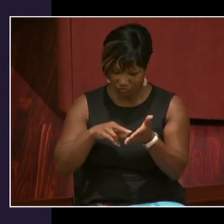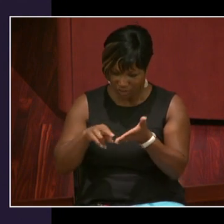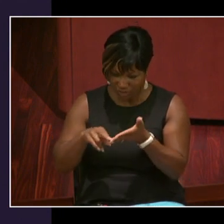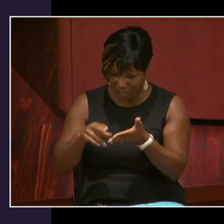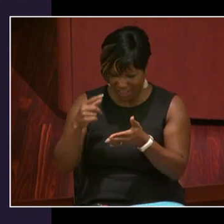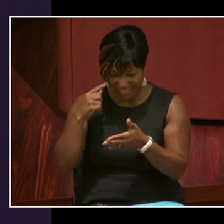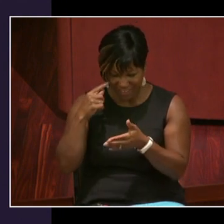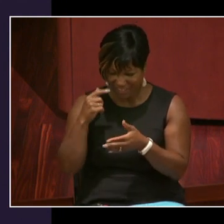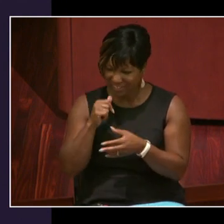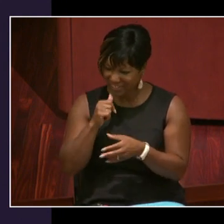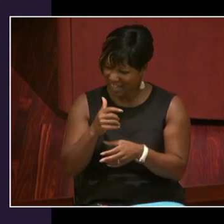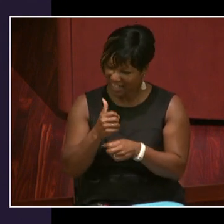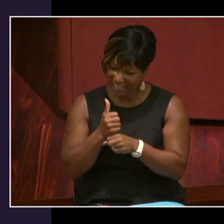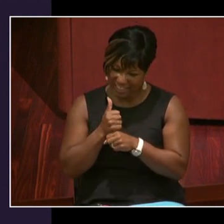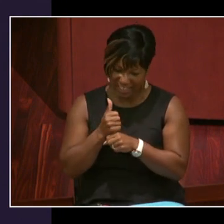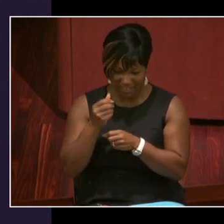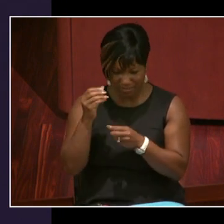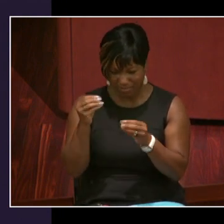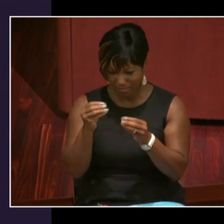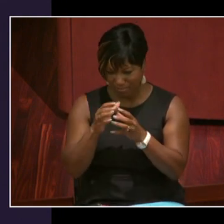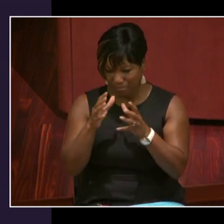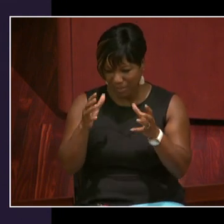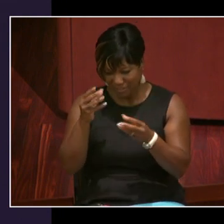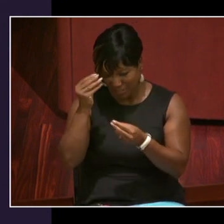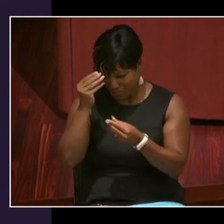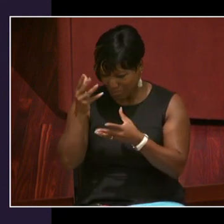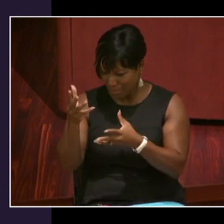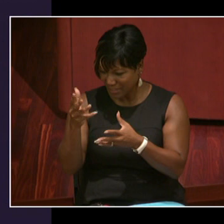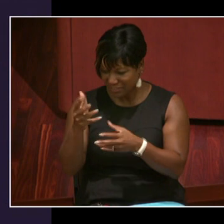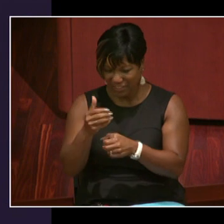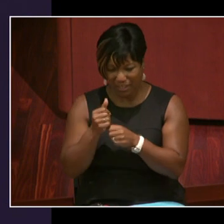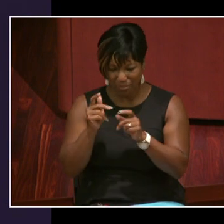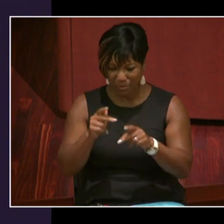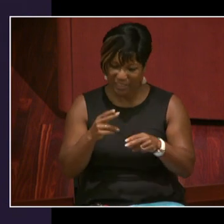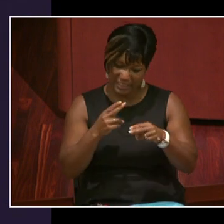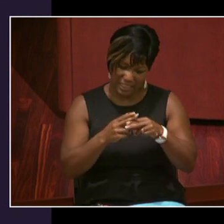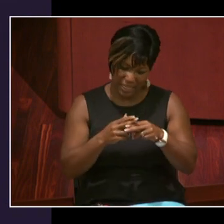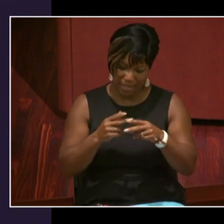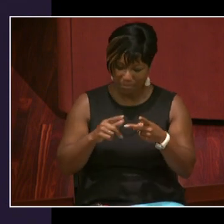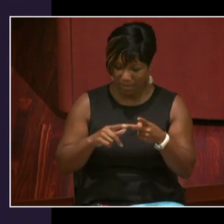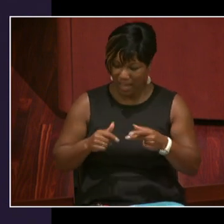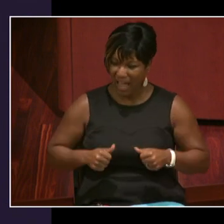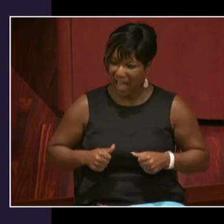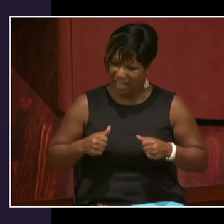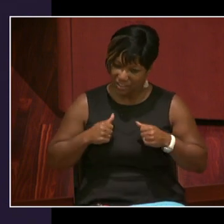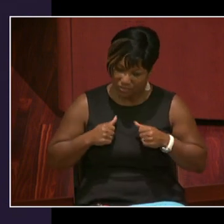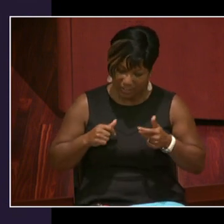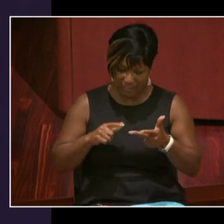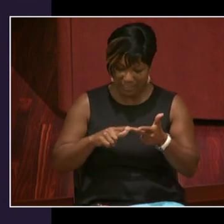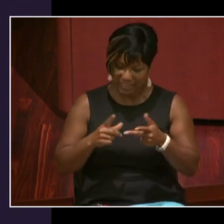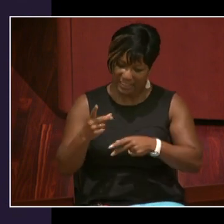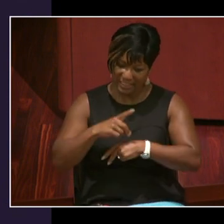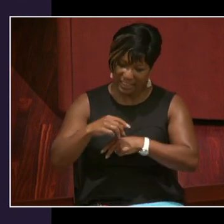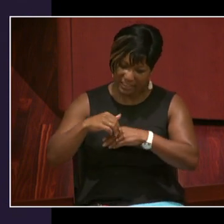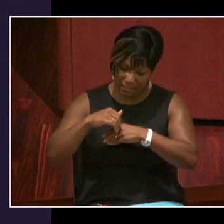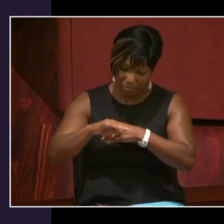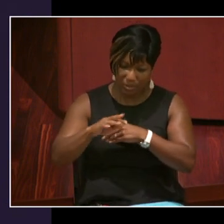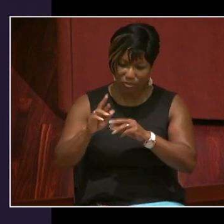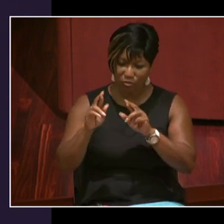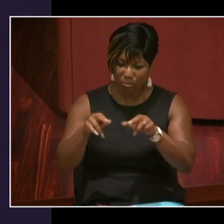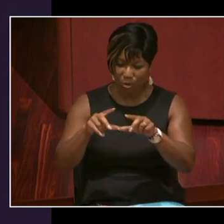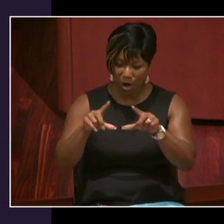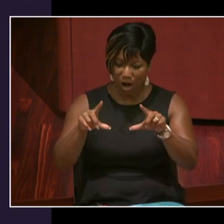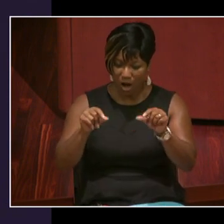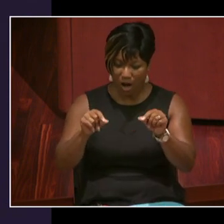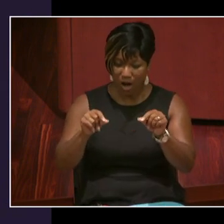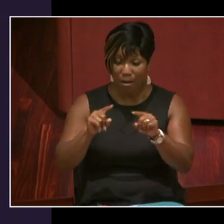not getting much information out of this. You're getting the person's name and their address and the date that they submitted this report card. The way that you need to look at